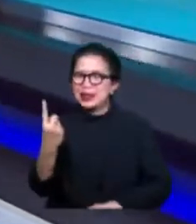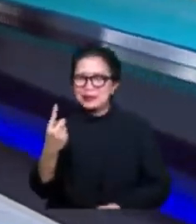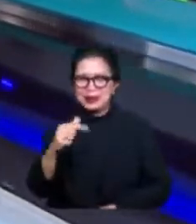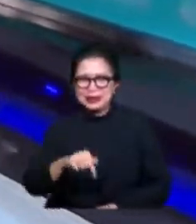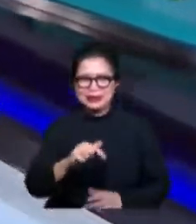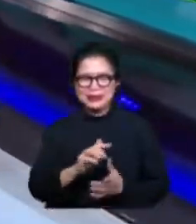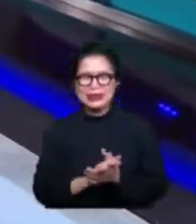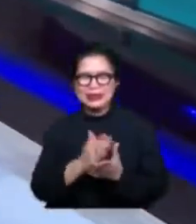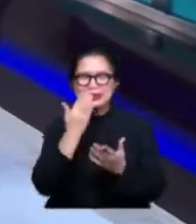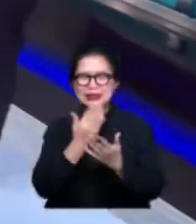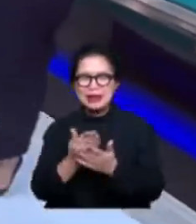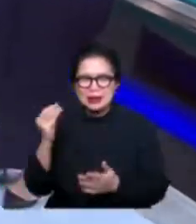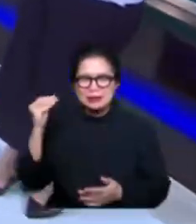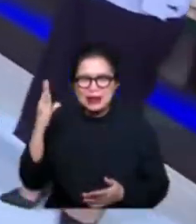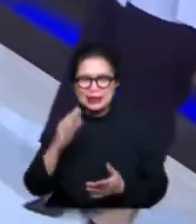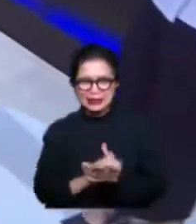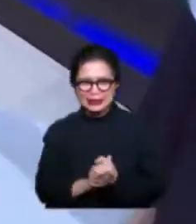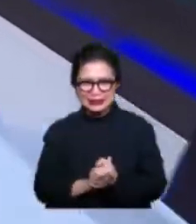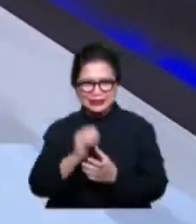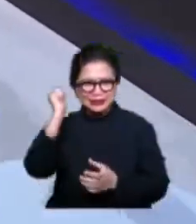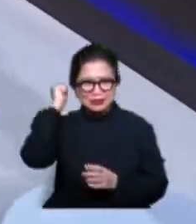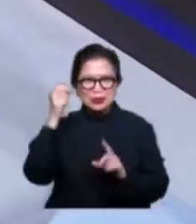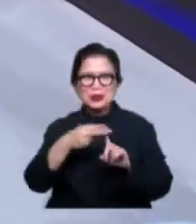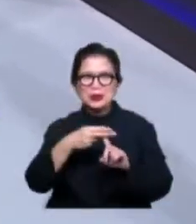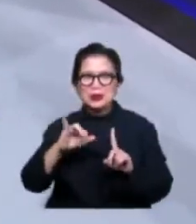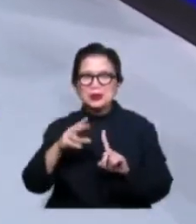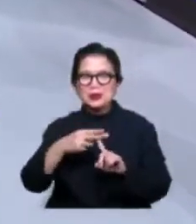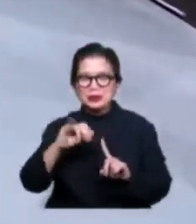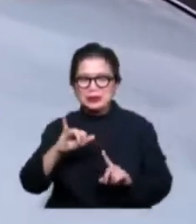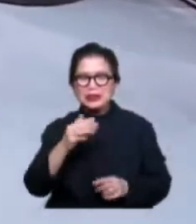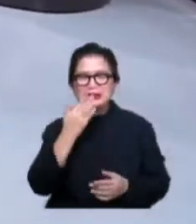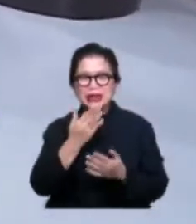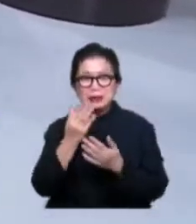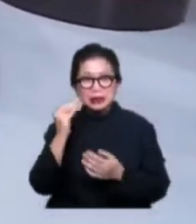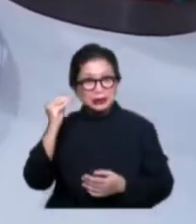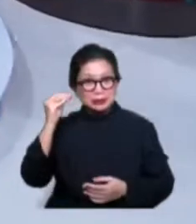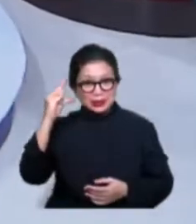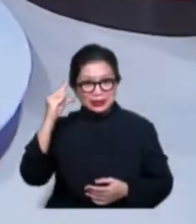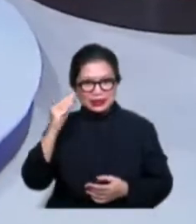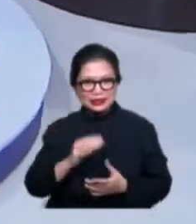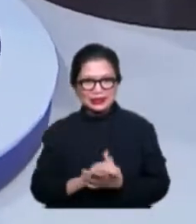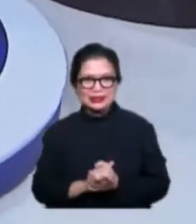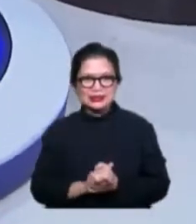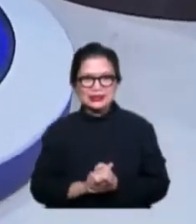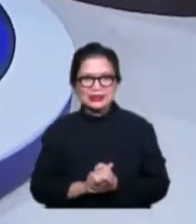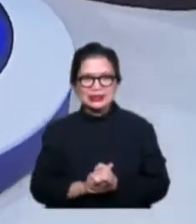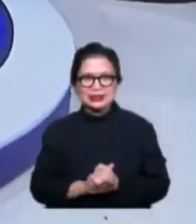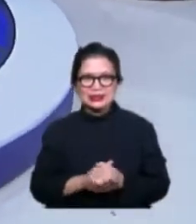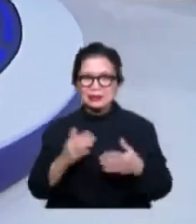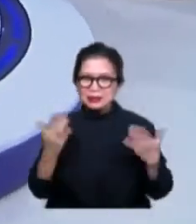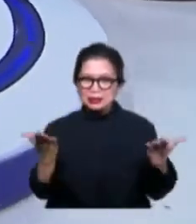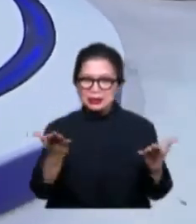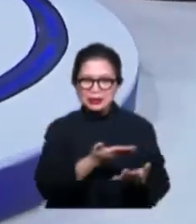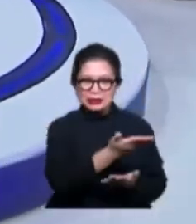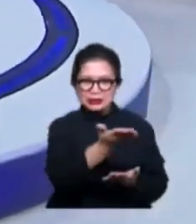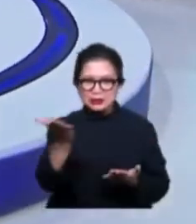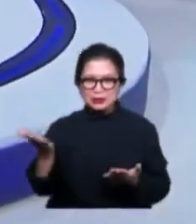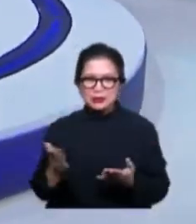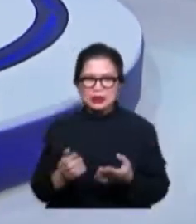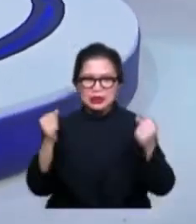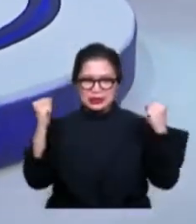you? Good morning, Fanny. I'm great. How are you? I'm good. Thank you for asking. Are you excited for today? Super excited. Of course, we